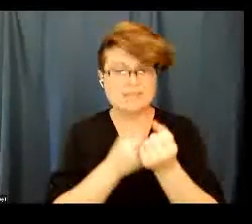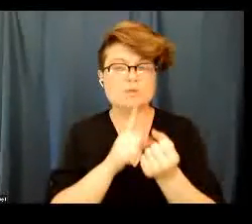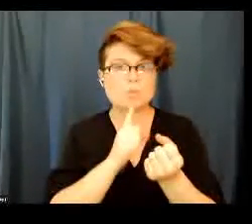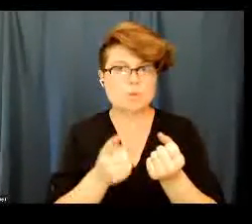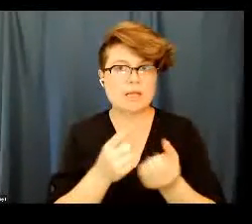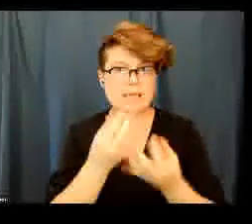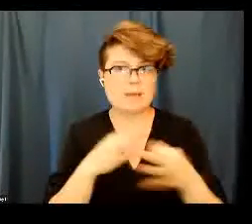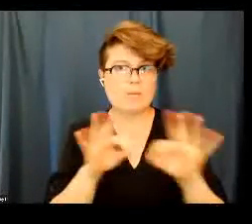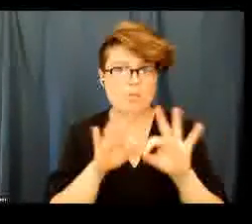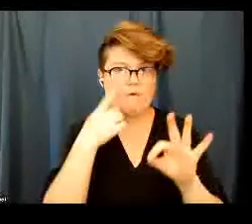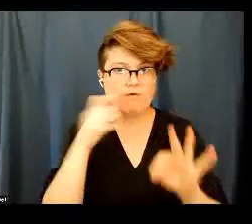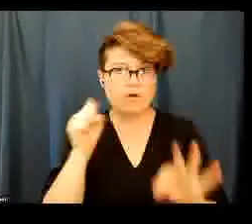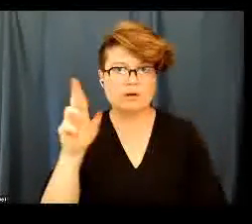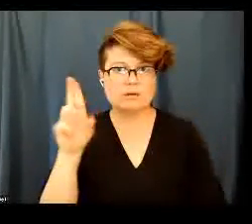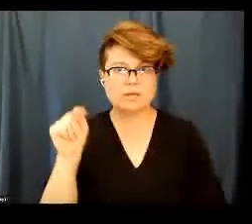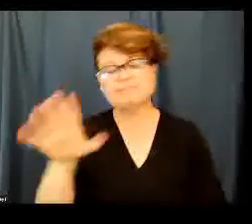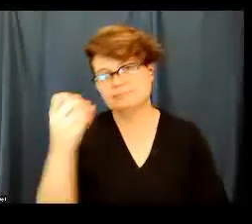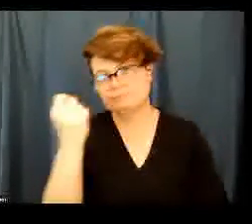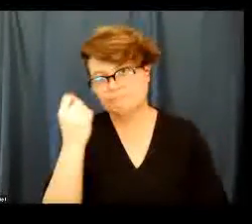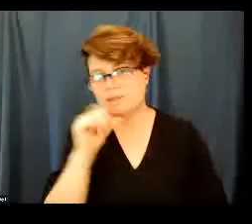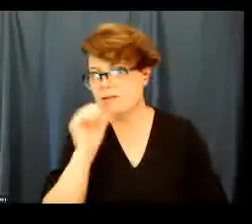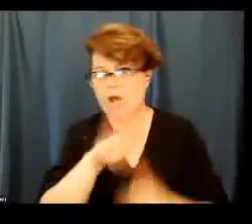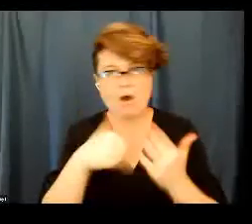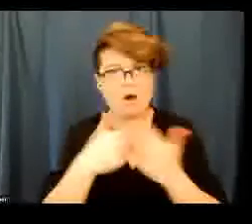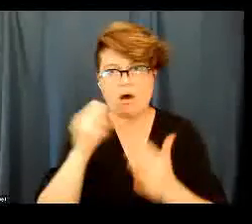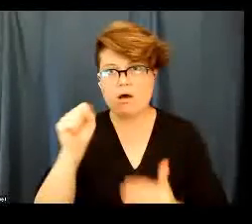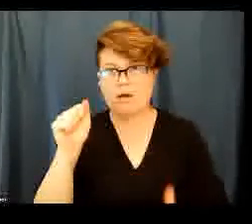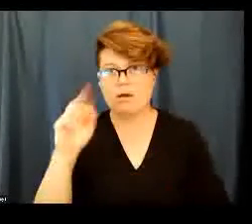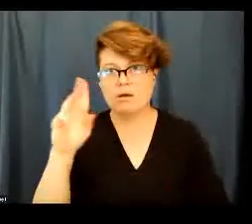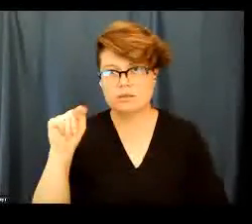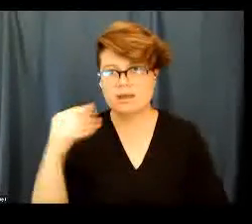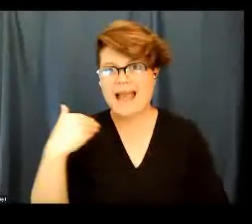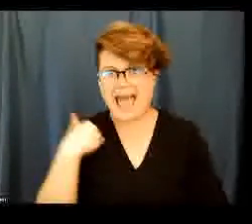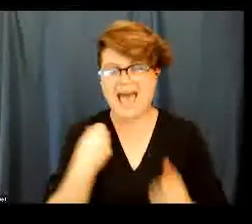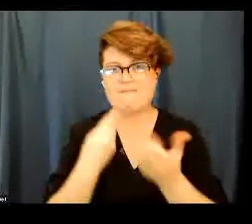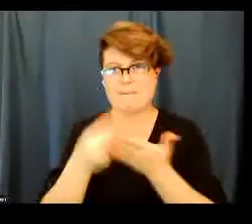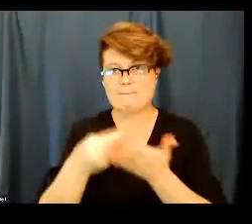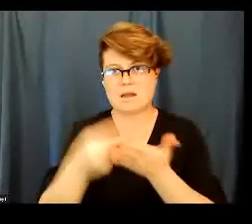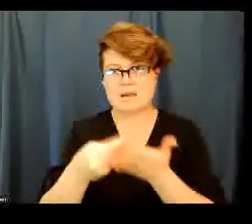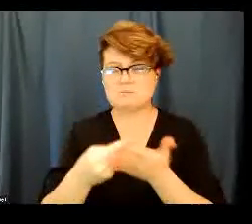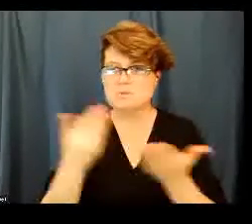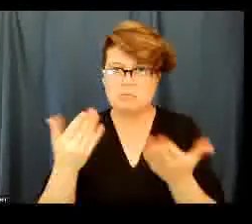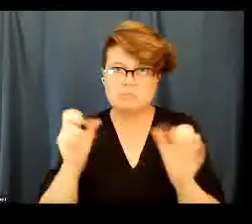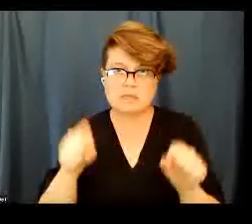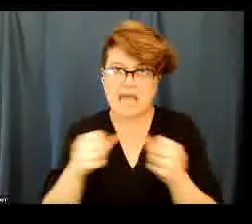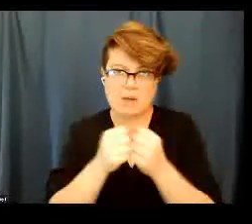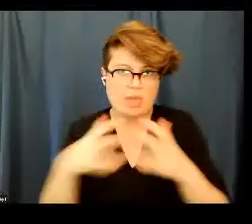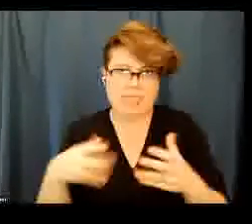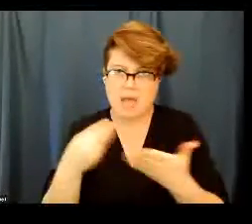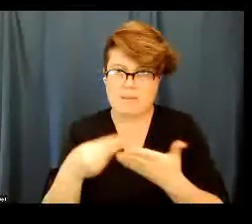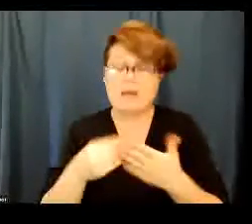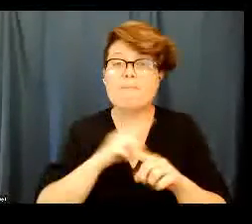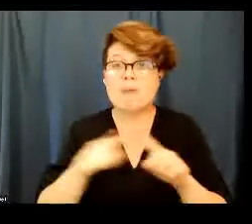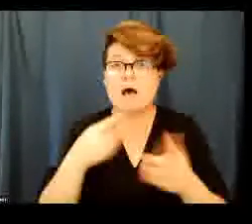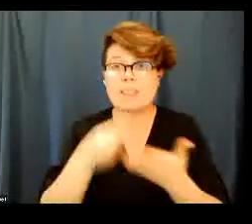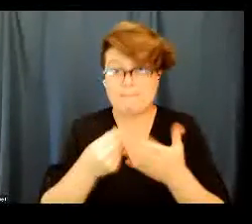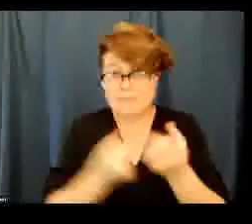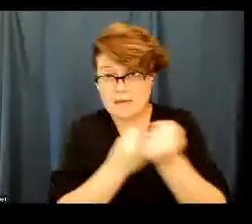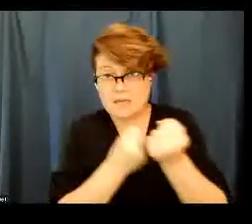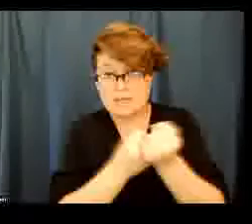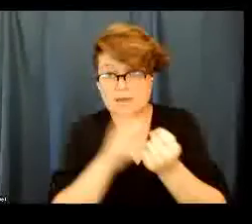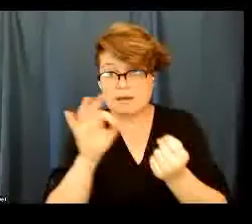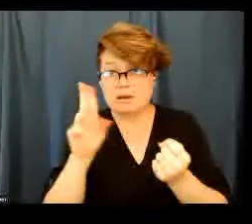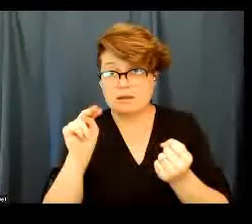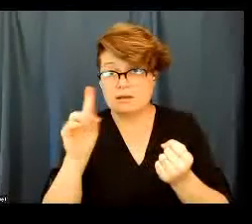SART. Not all SARTs have funding though, so it can be done without funding, but funding absolutely helps. Right?